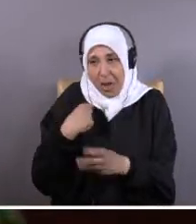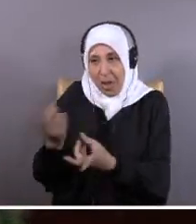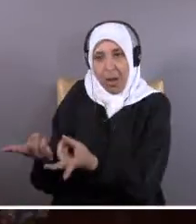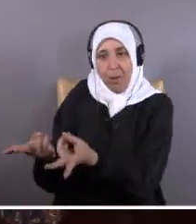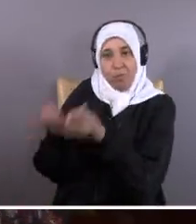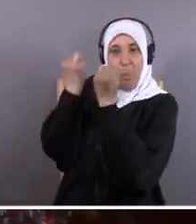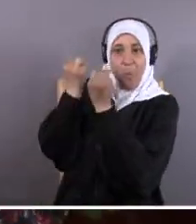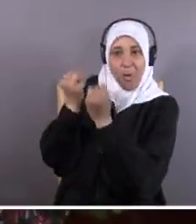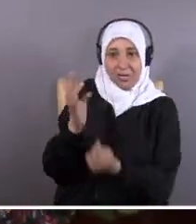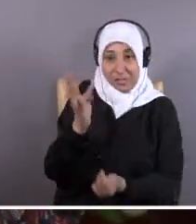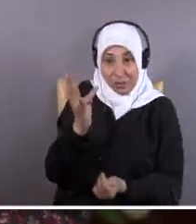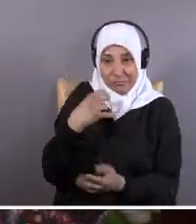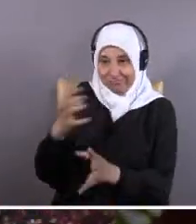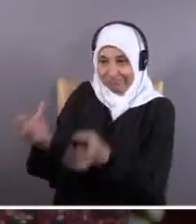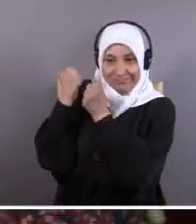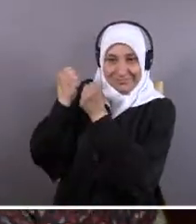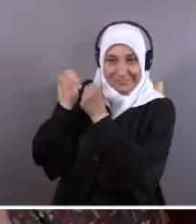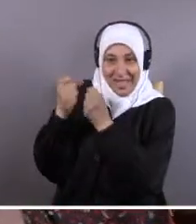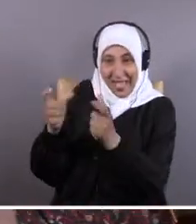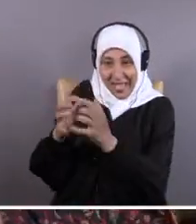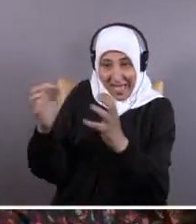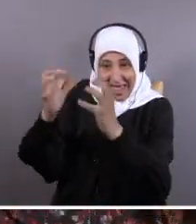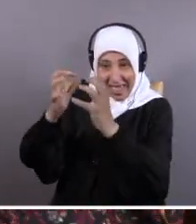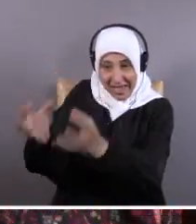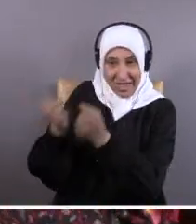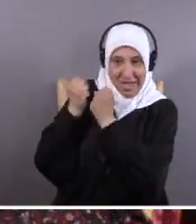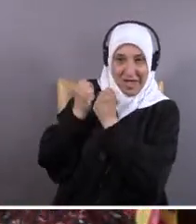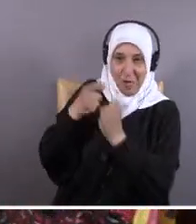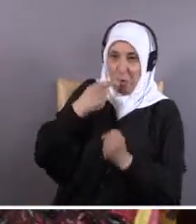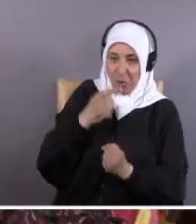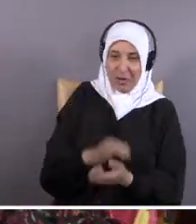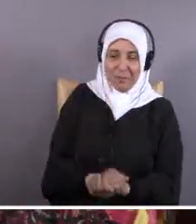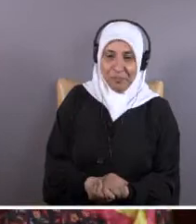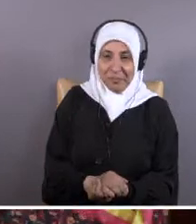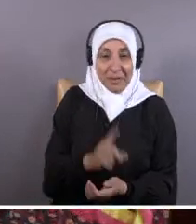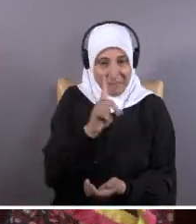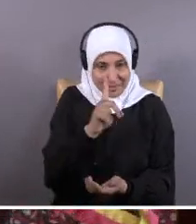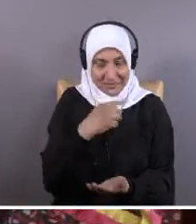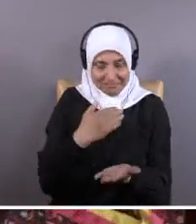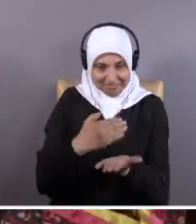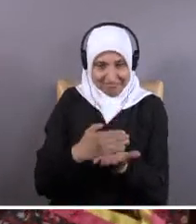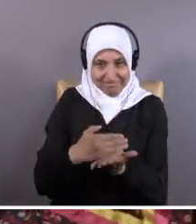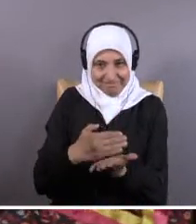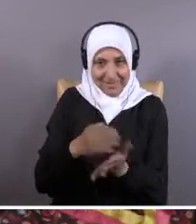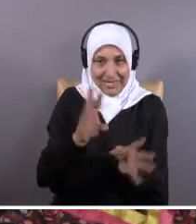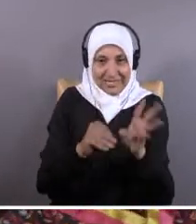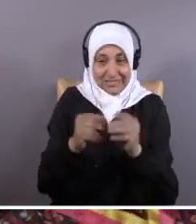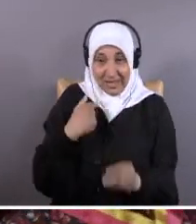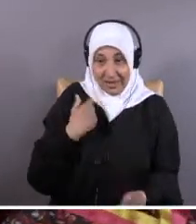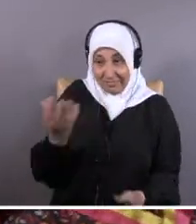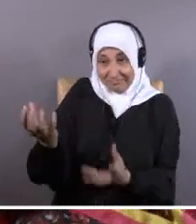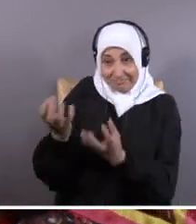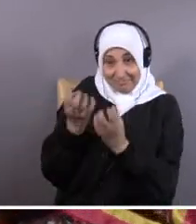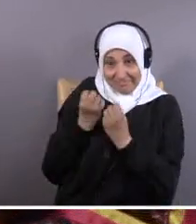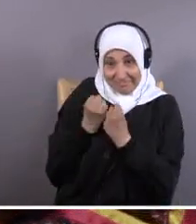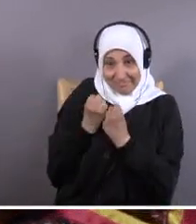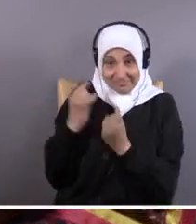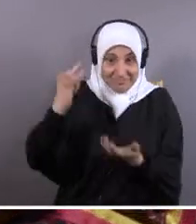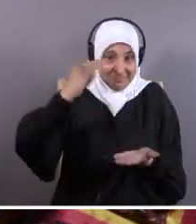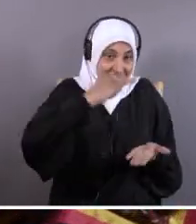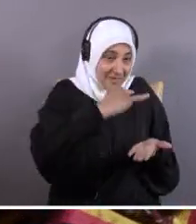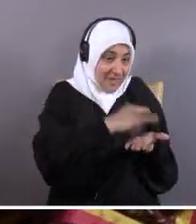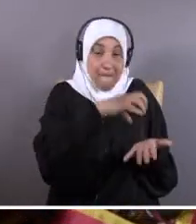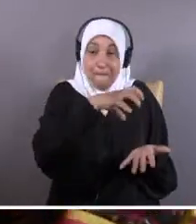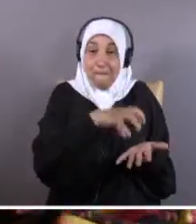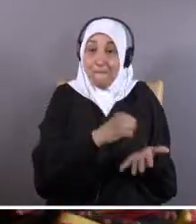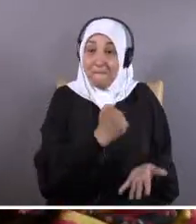But I'm extending the story. But when I did bring her home, I introduced her to